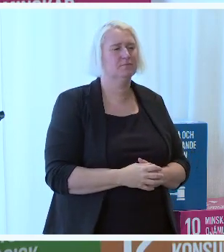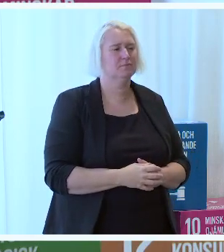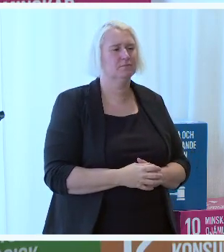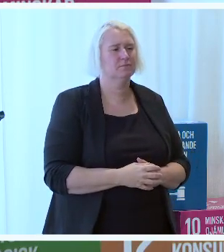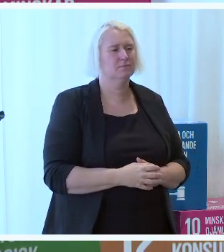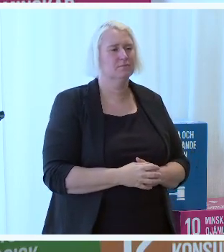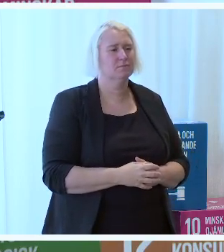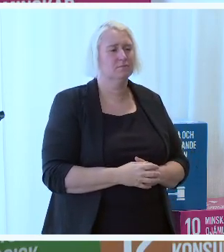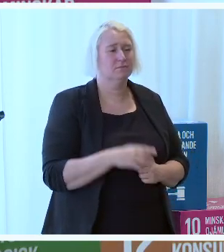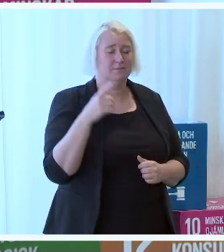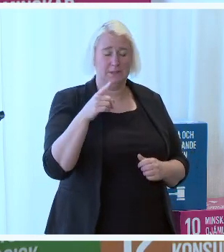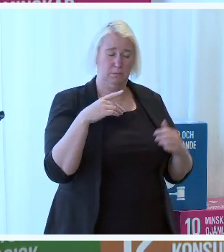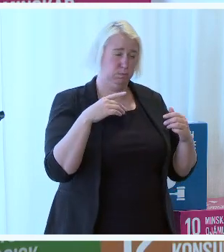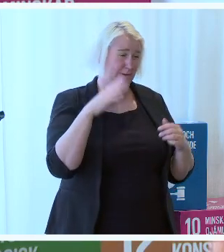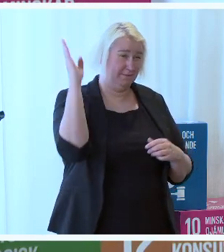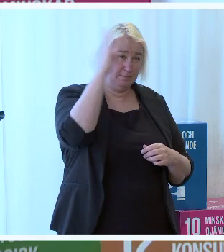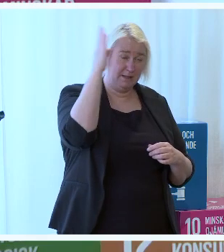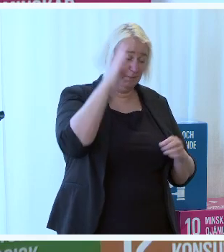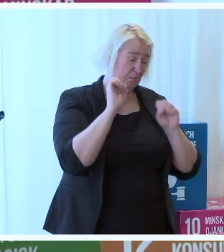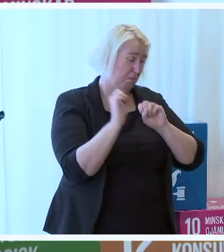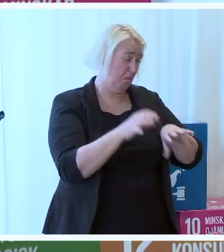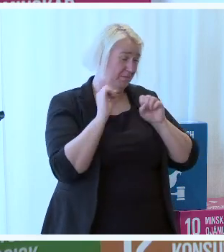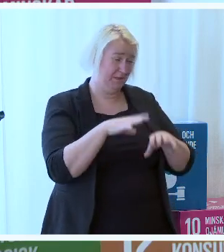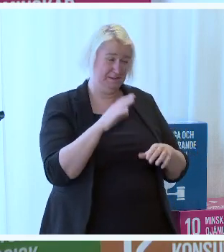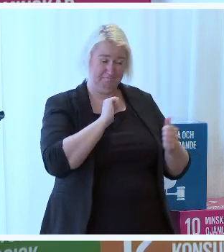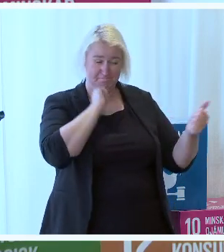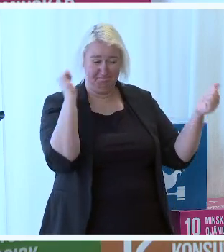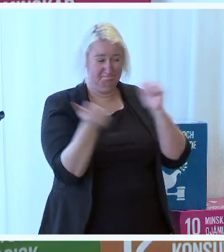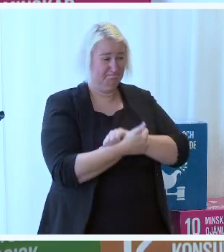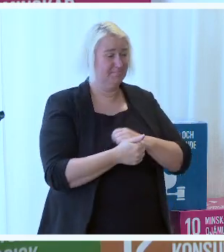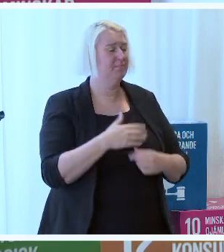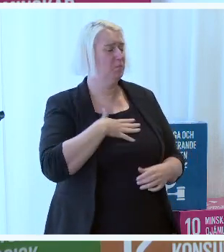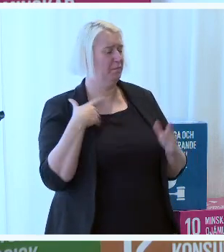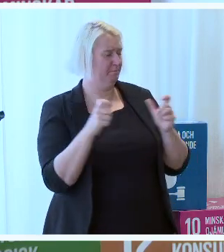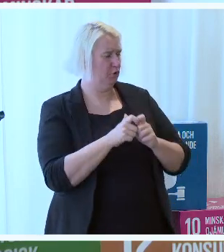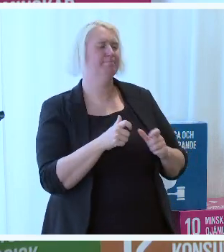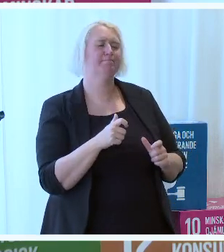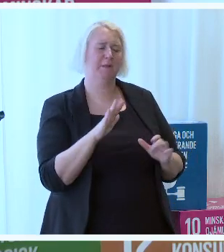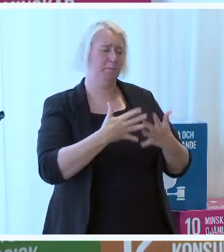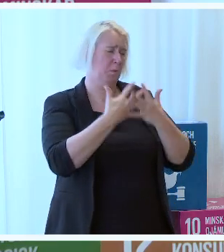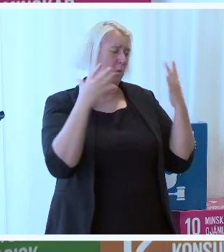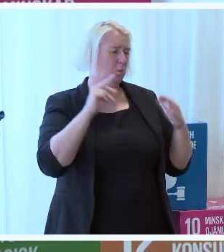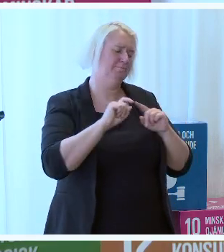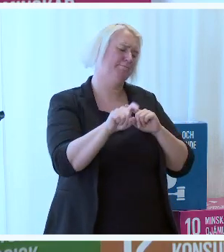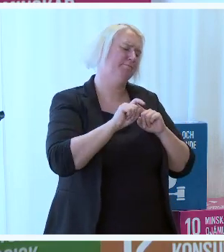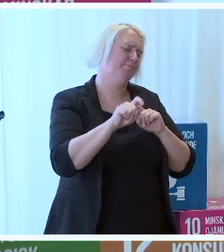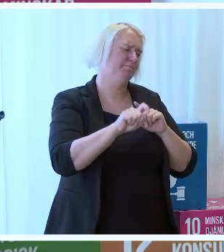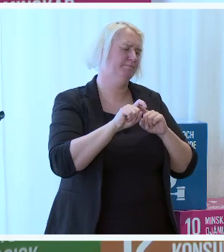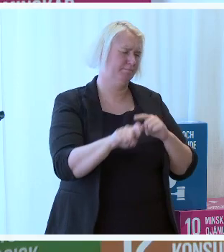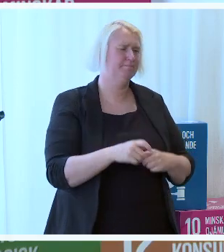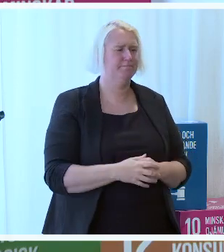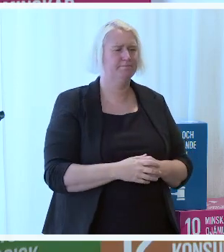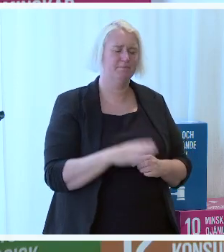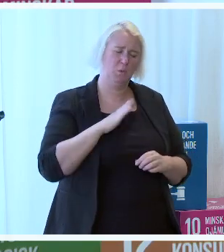save lives, as Islamic Relief has been doing in the last 38 years. but we also have development projects. And one